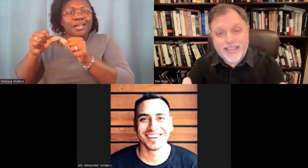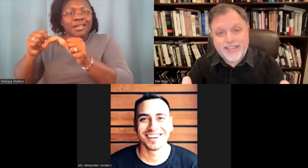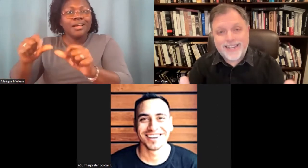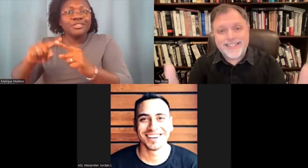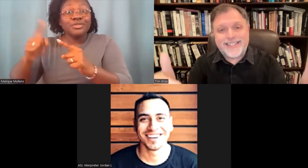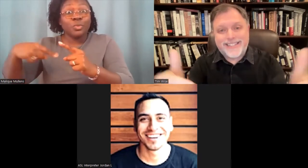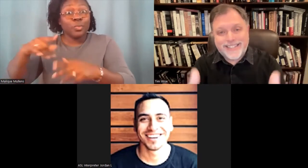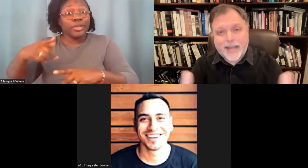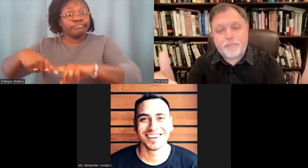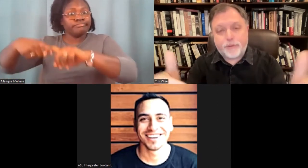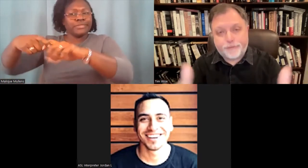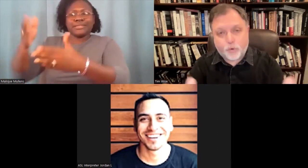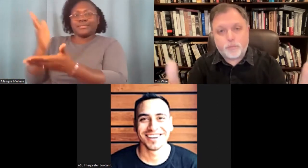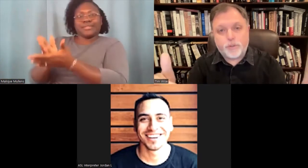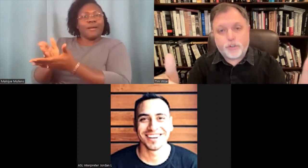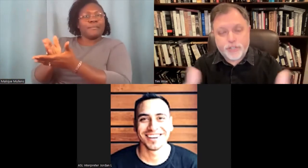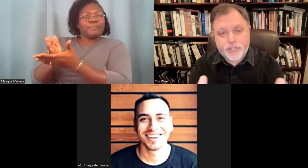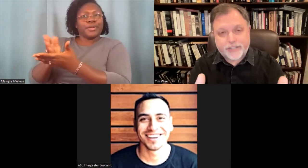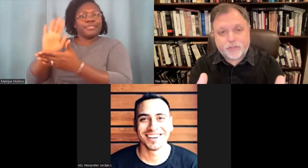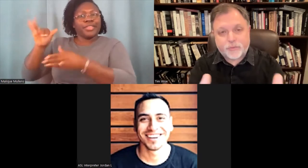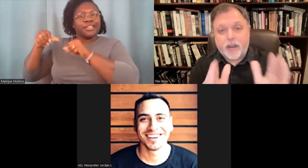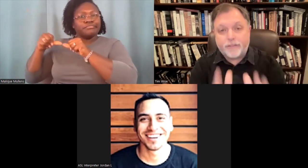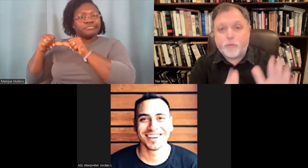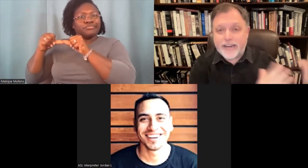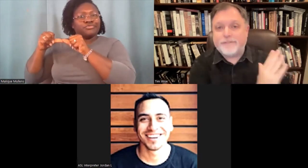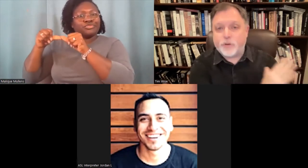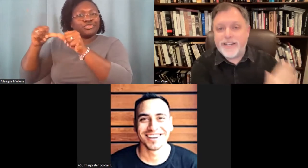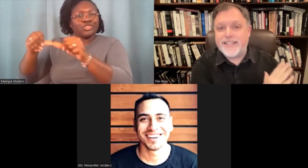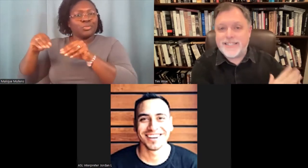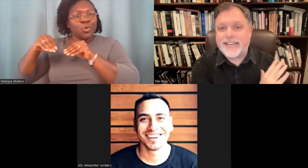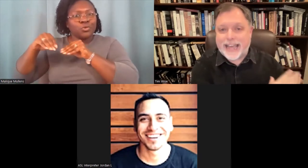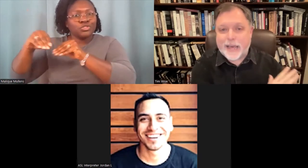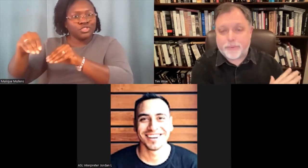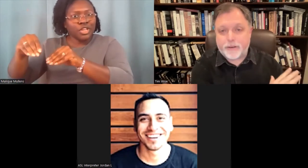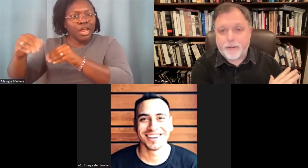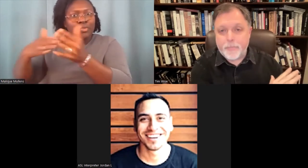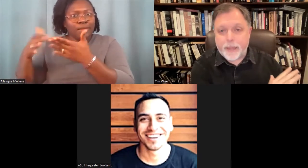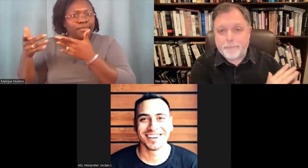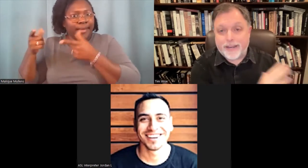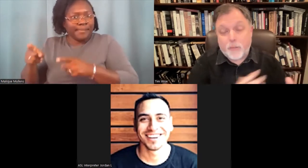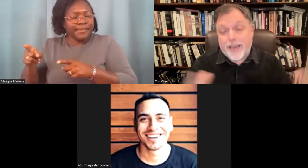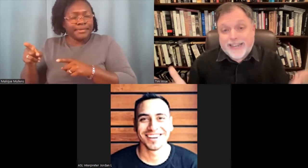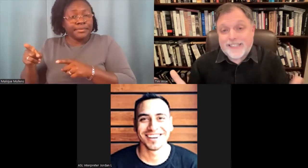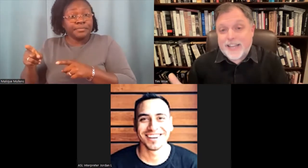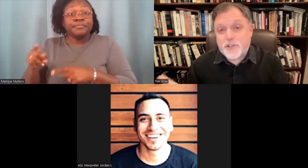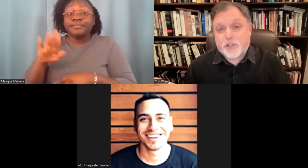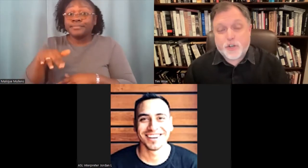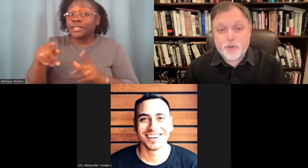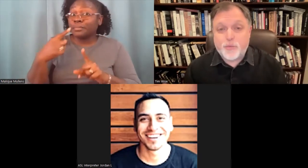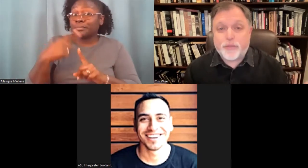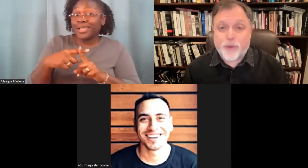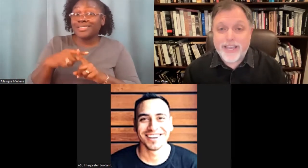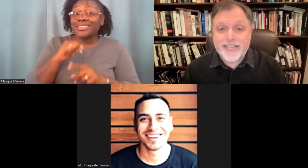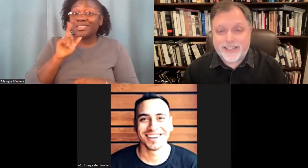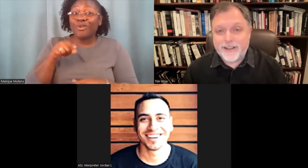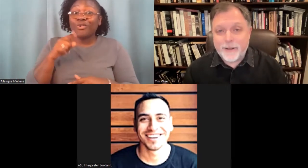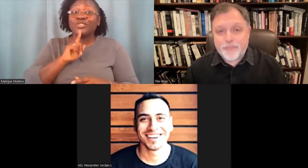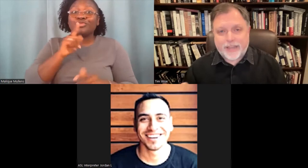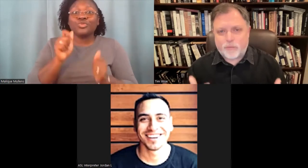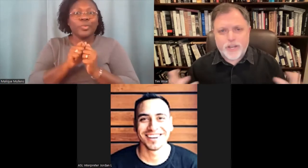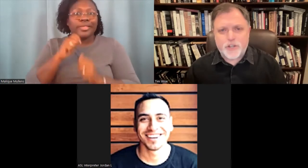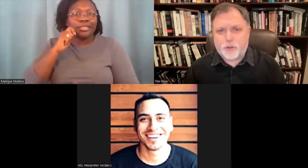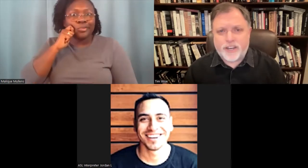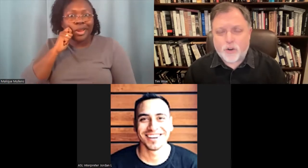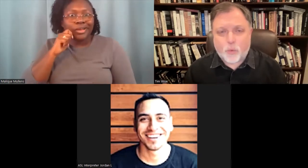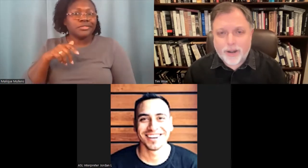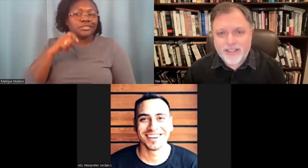intervene to stop the forward trajectory of whatever it is that had happened. And by the way, that's not just true with race